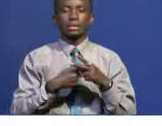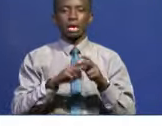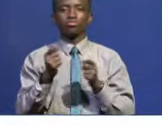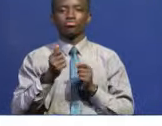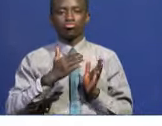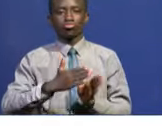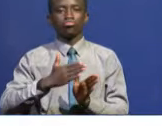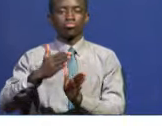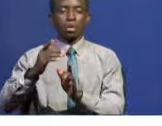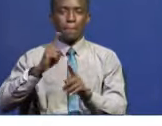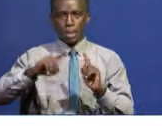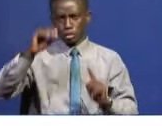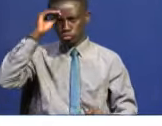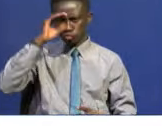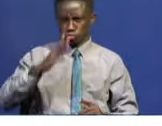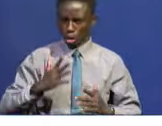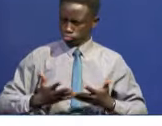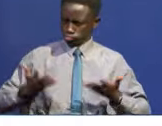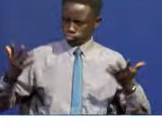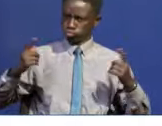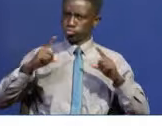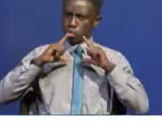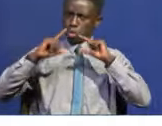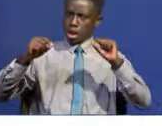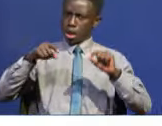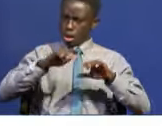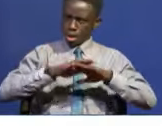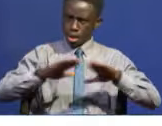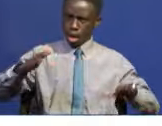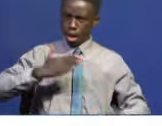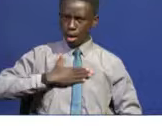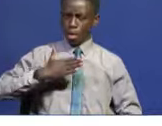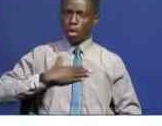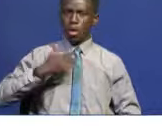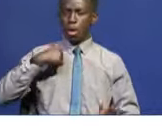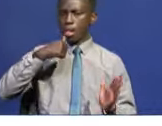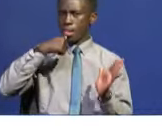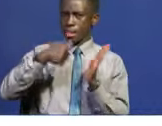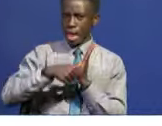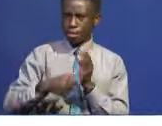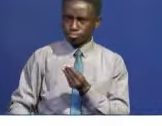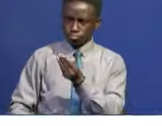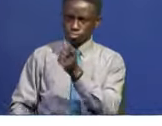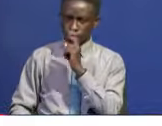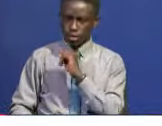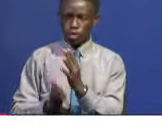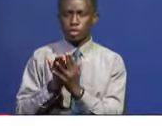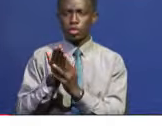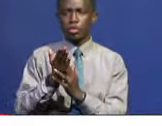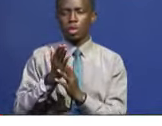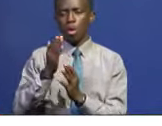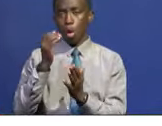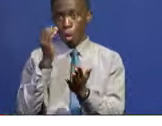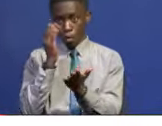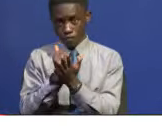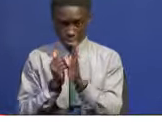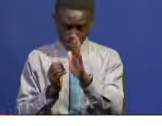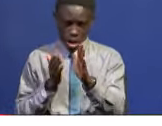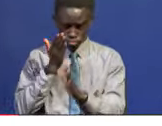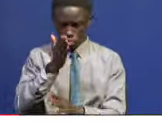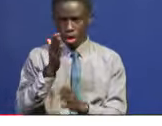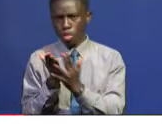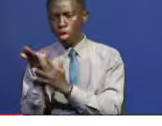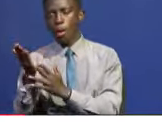is our land. And we have written letters even to your office through the head of public service to that effect. And we are waiting to